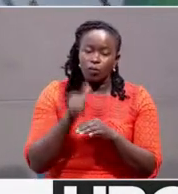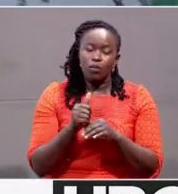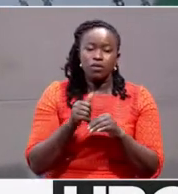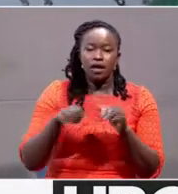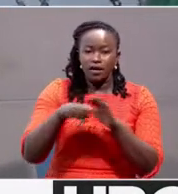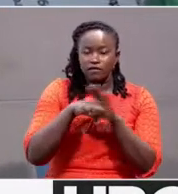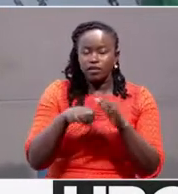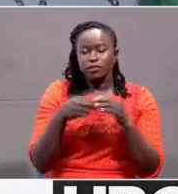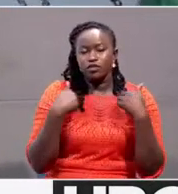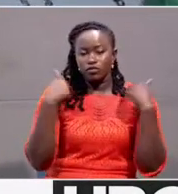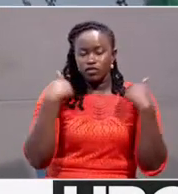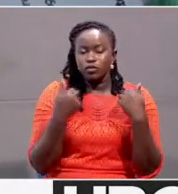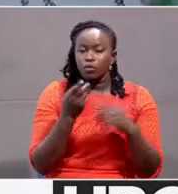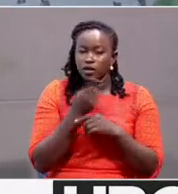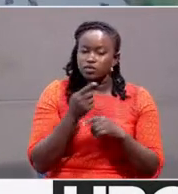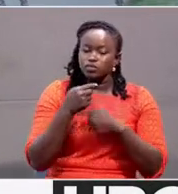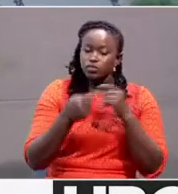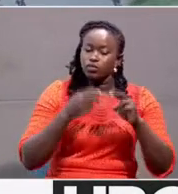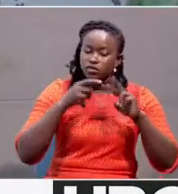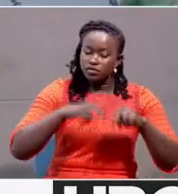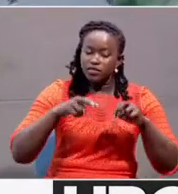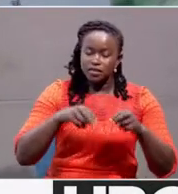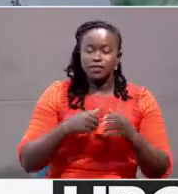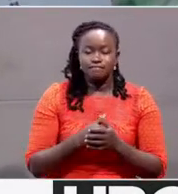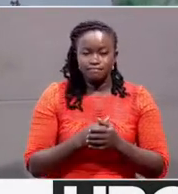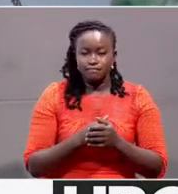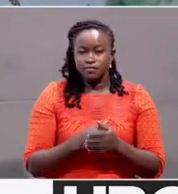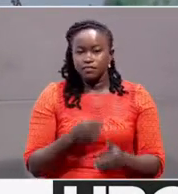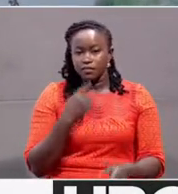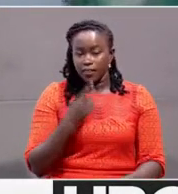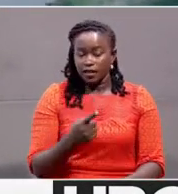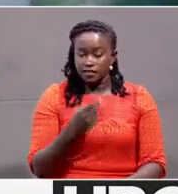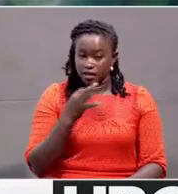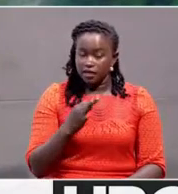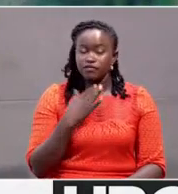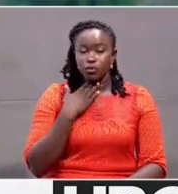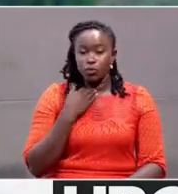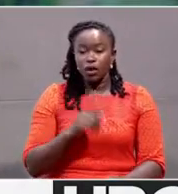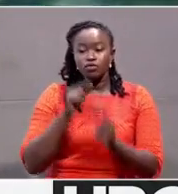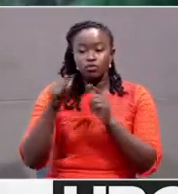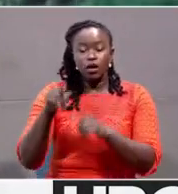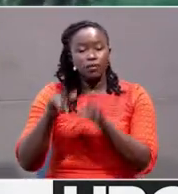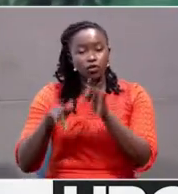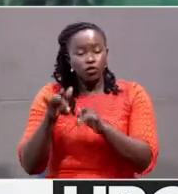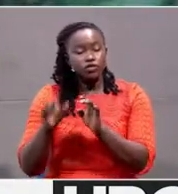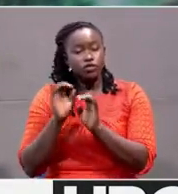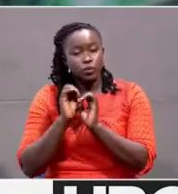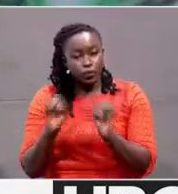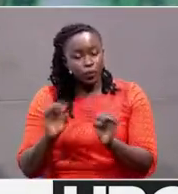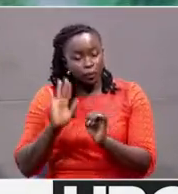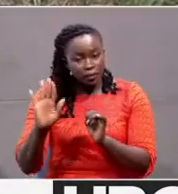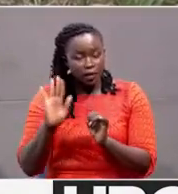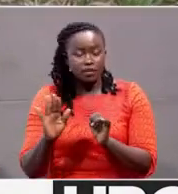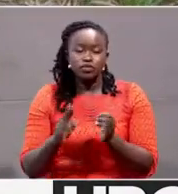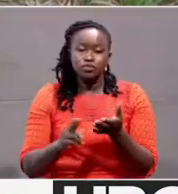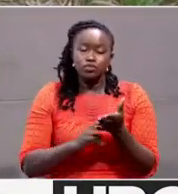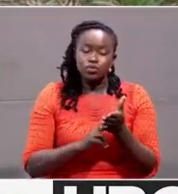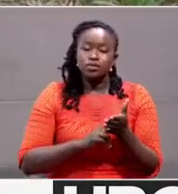Environment Office for further investigation. He said if I don't want to go to his office to find them, then I should use